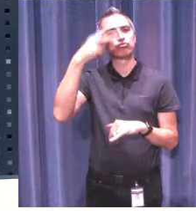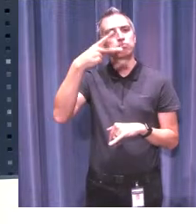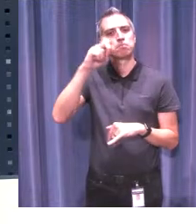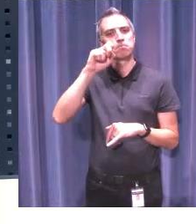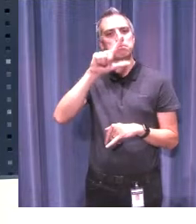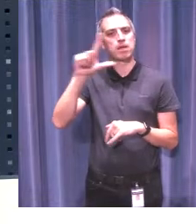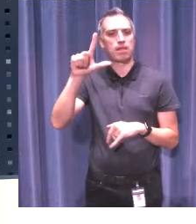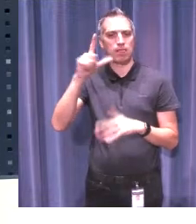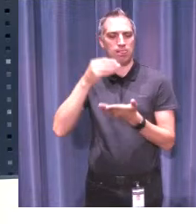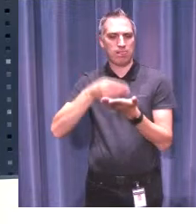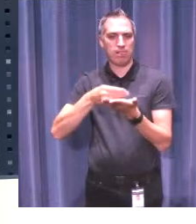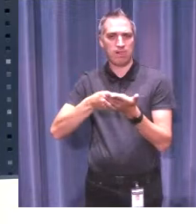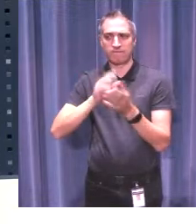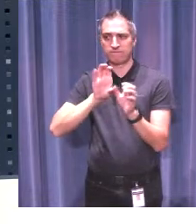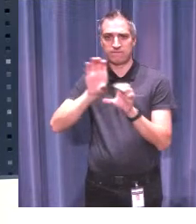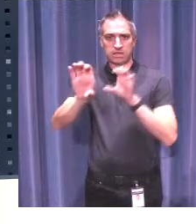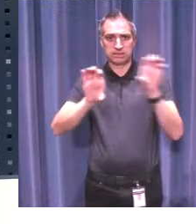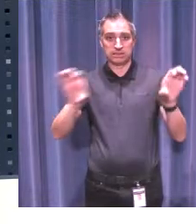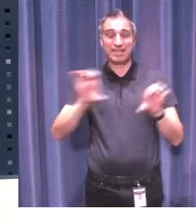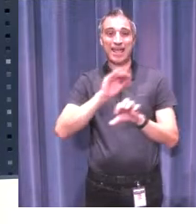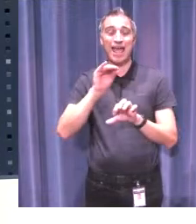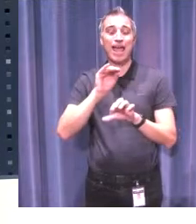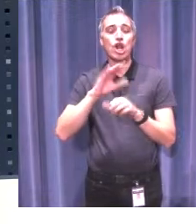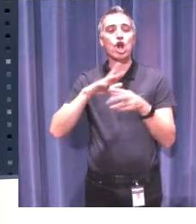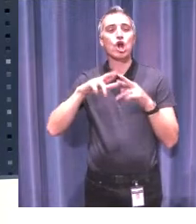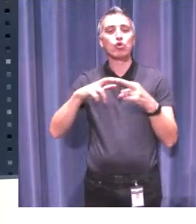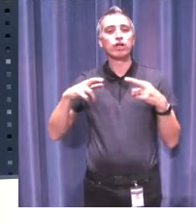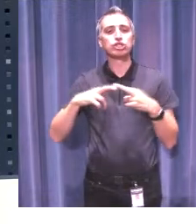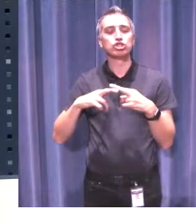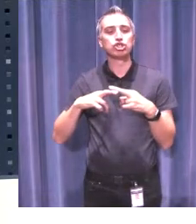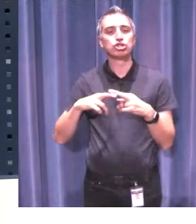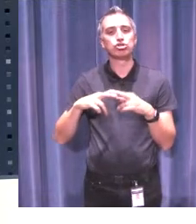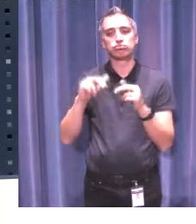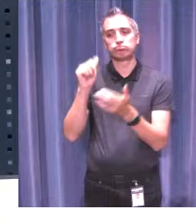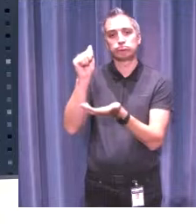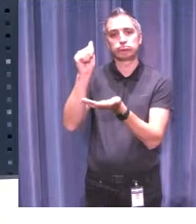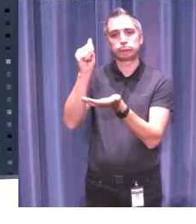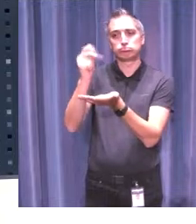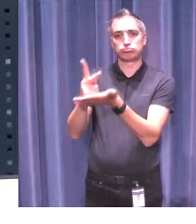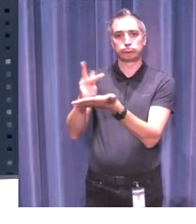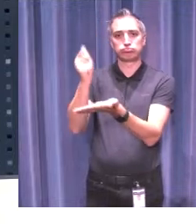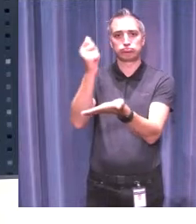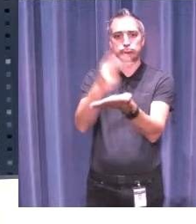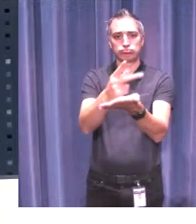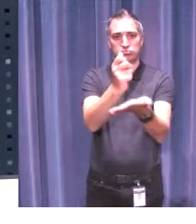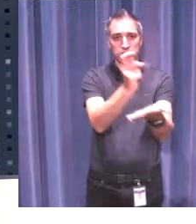And the regional accreditors, as you know, are insistent upon being able to see that